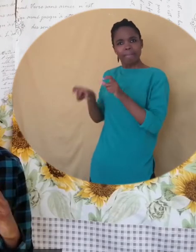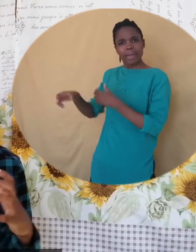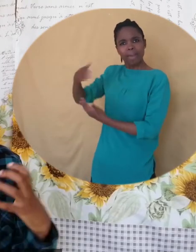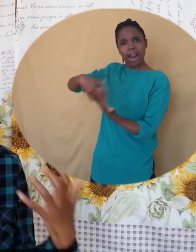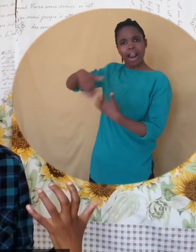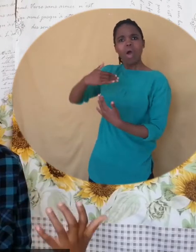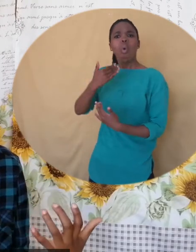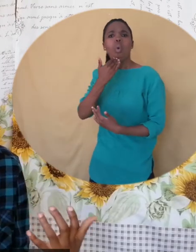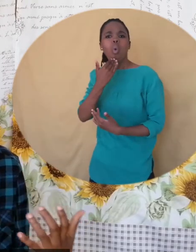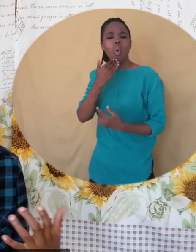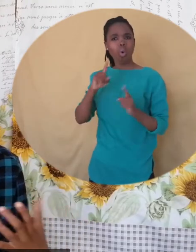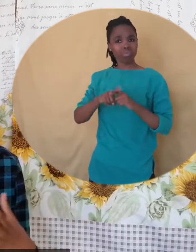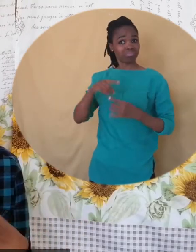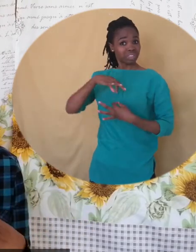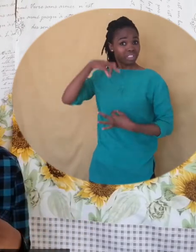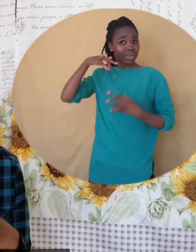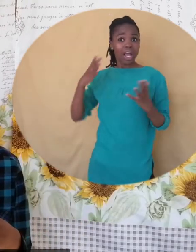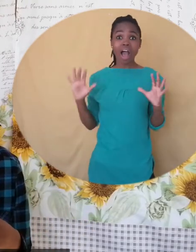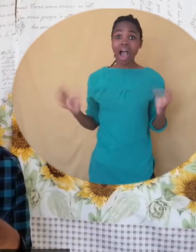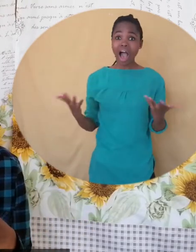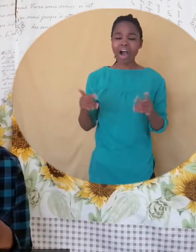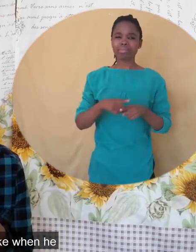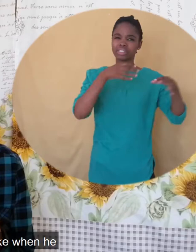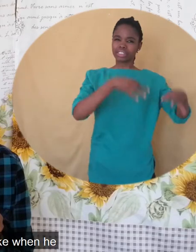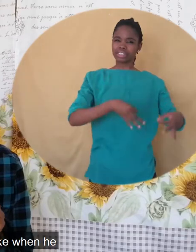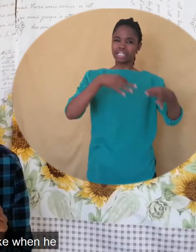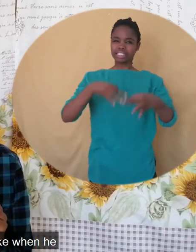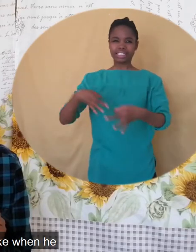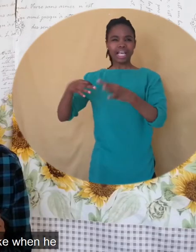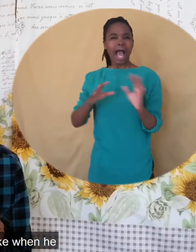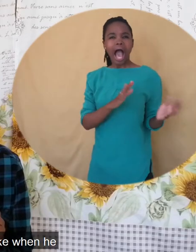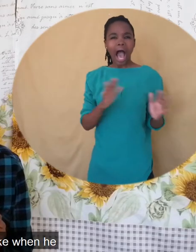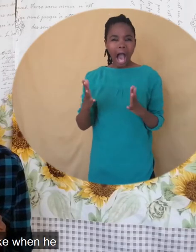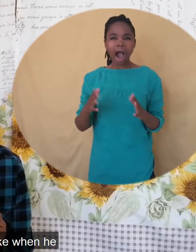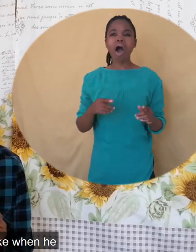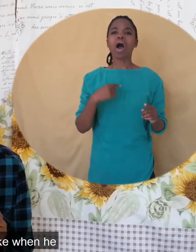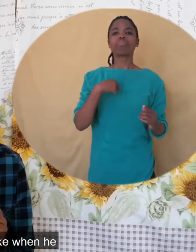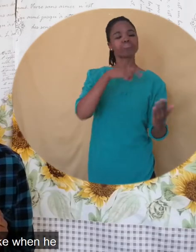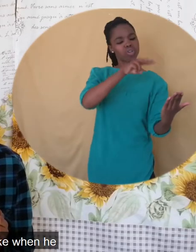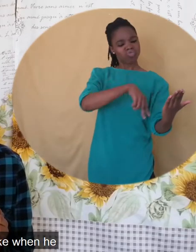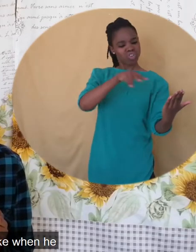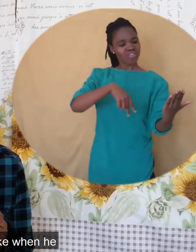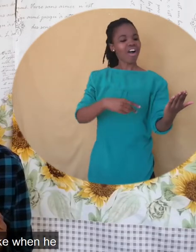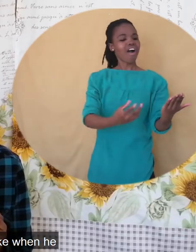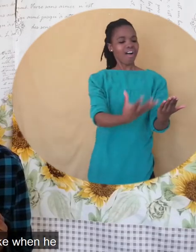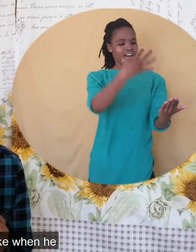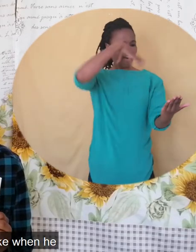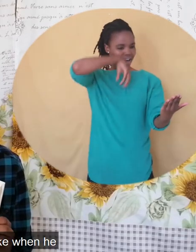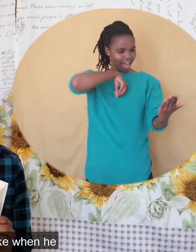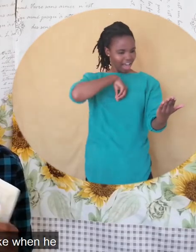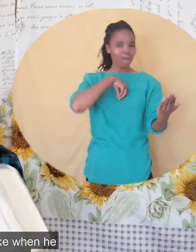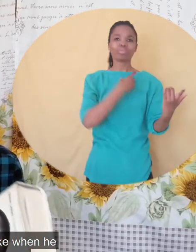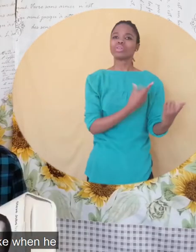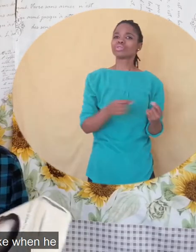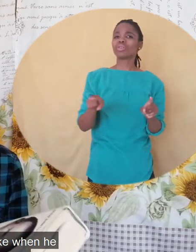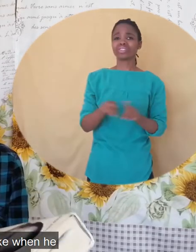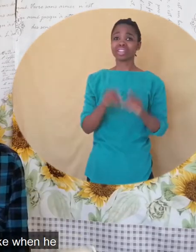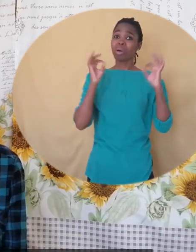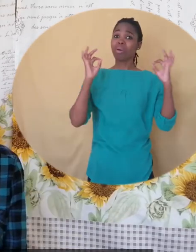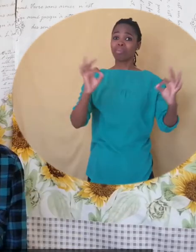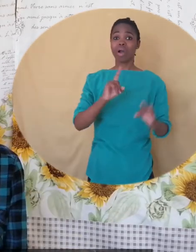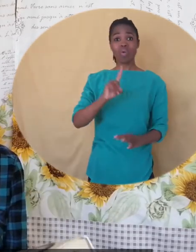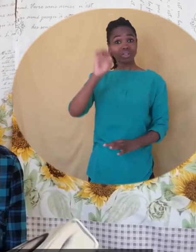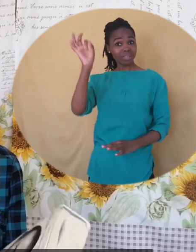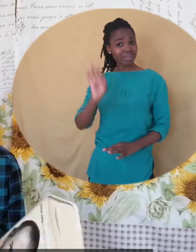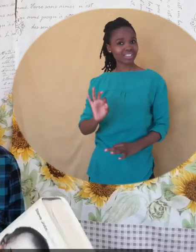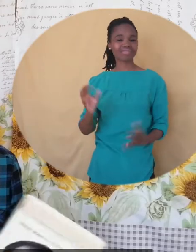himself with? What was happening in his life spiritually? What decisions did he make, you know, when he went through that journey? And